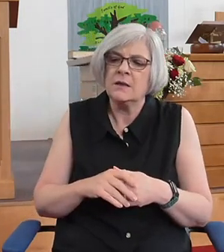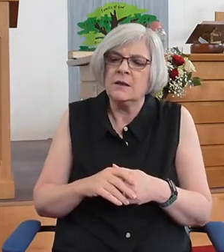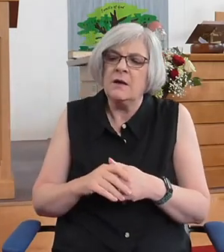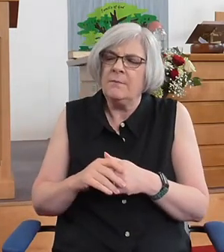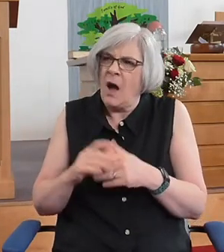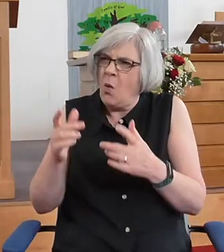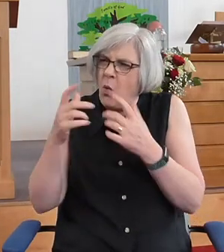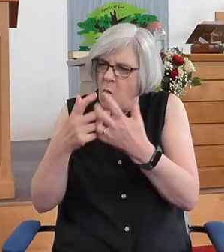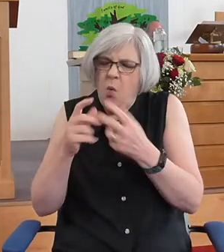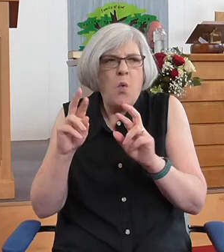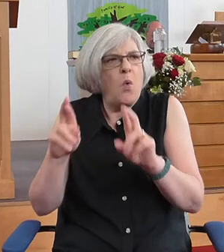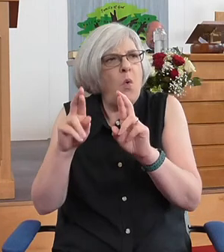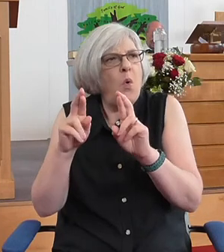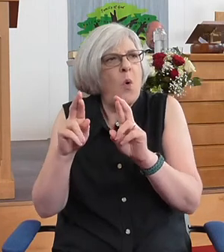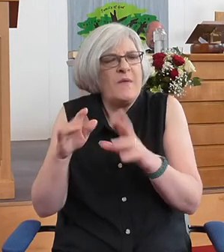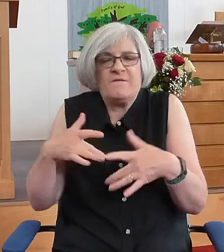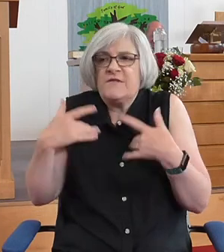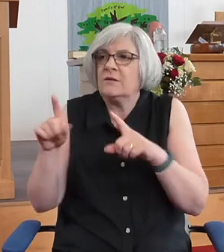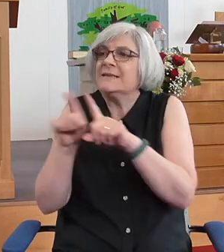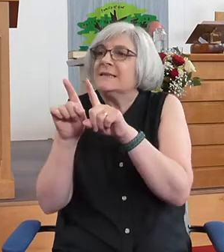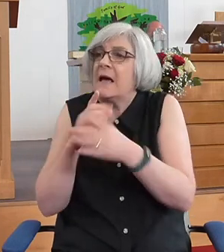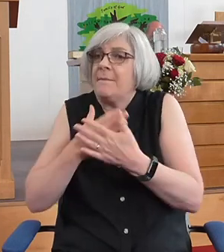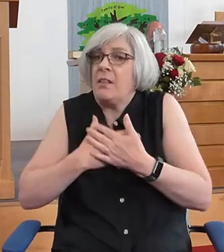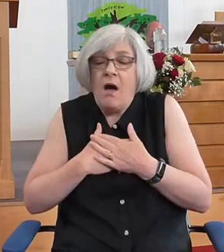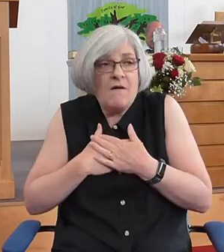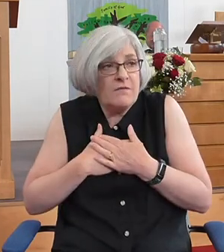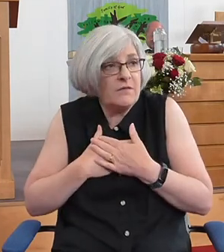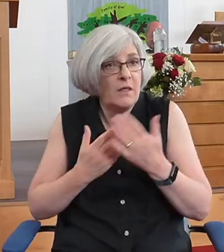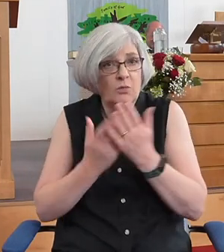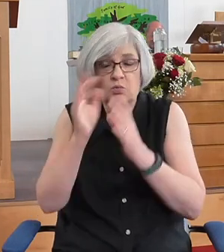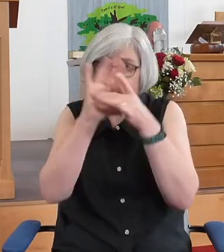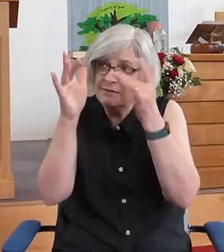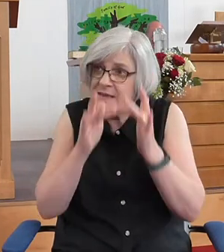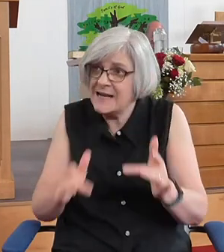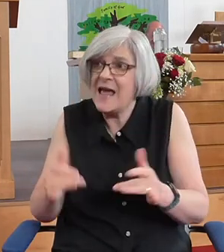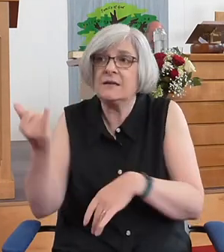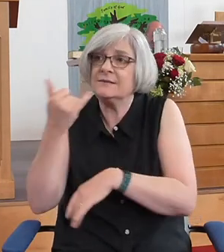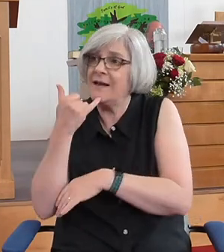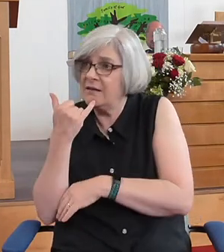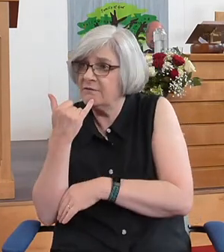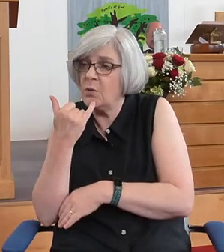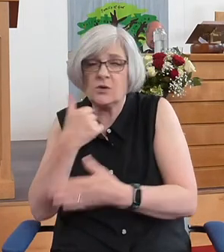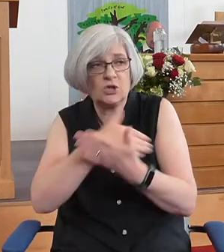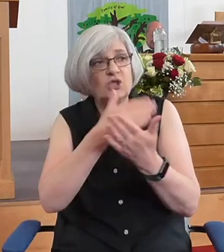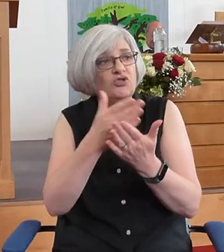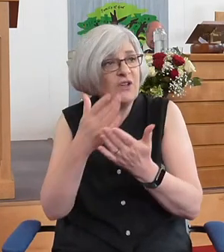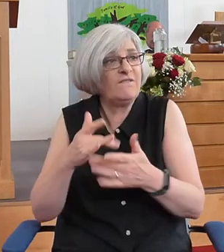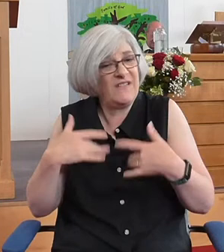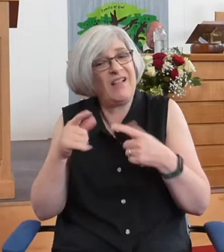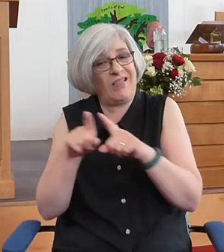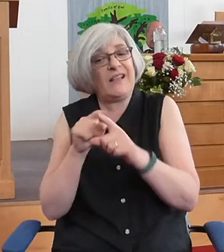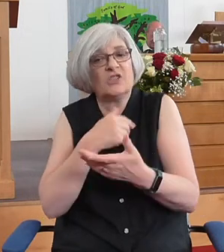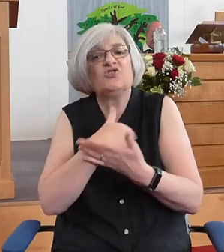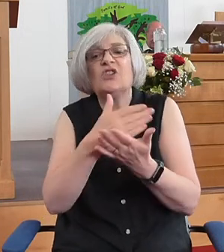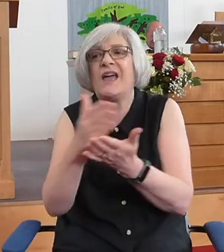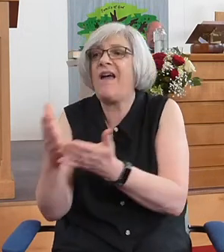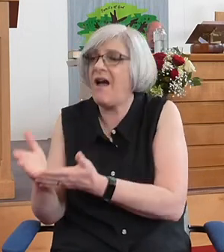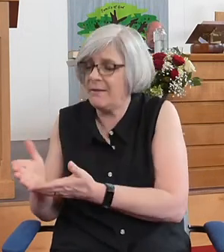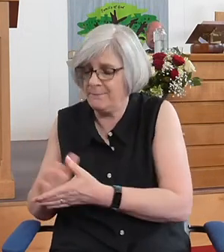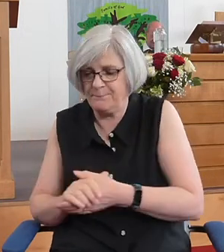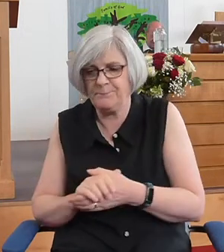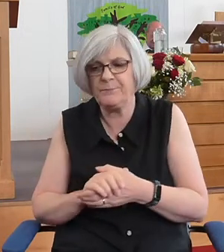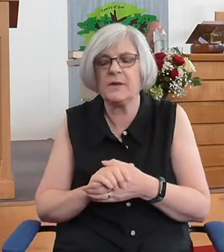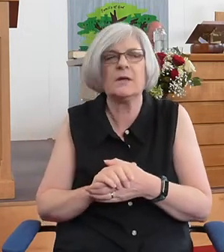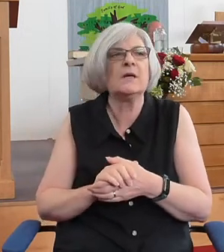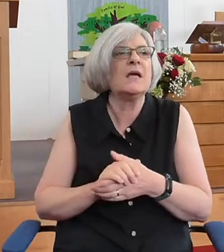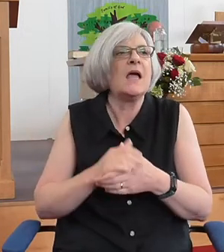the internet or on the telephone. And may they feel able to share in the community we have here today. May we praise you every day during this